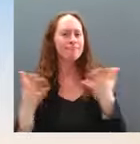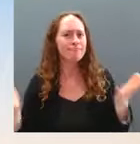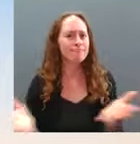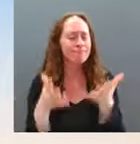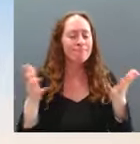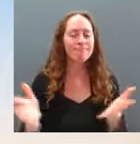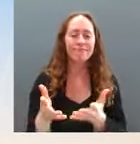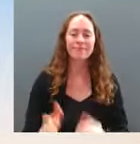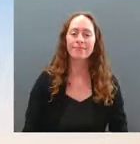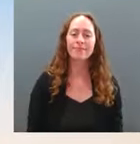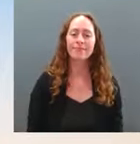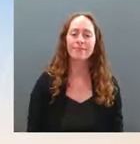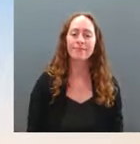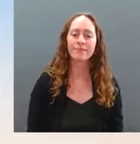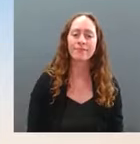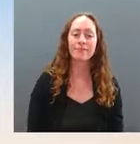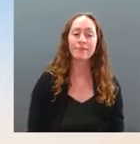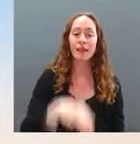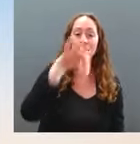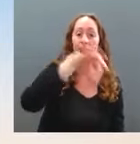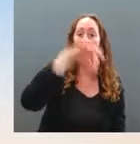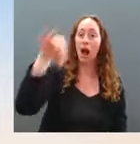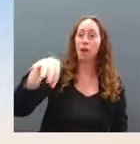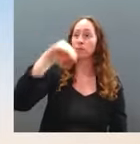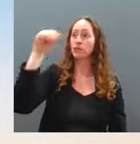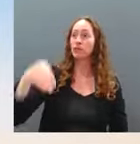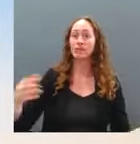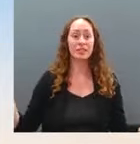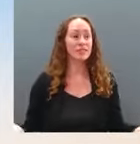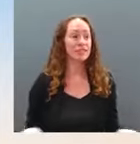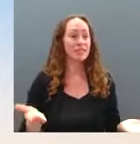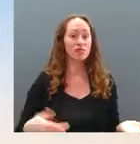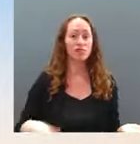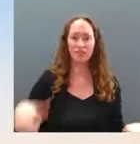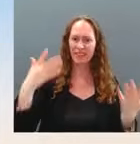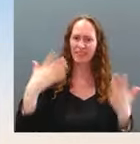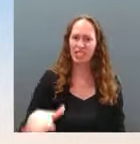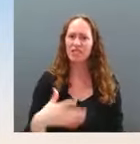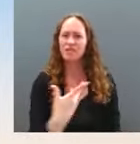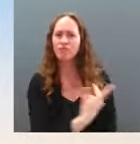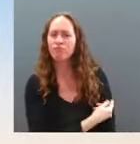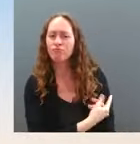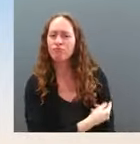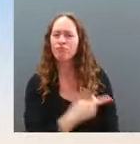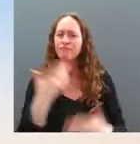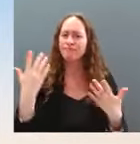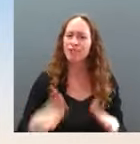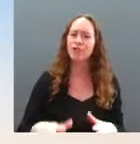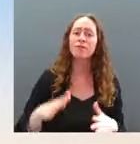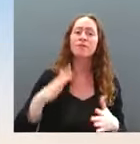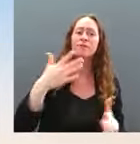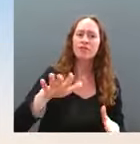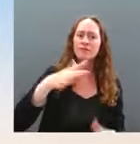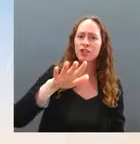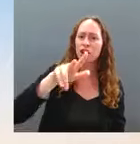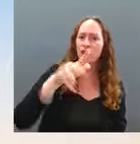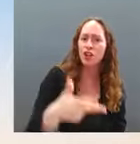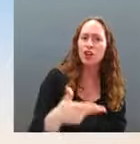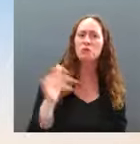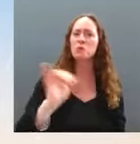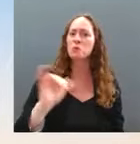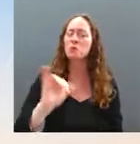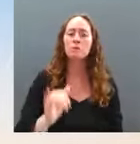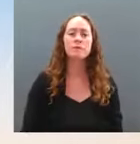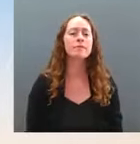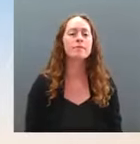people are boosted. And so we have policies that also go even beyond. What is most important right now, as we're looking broadly to the